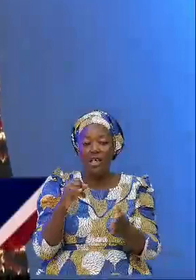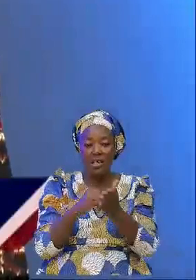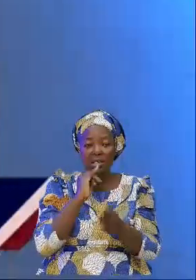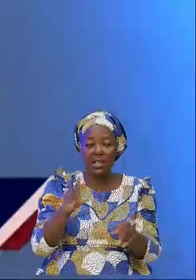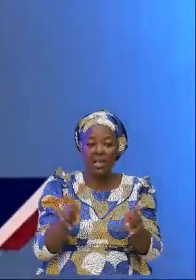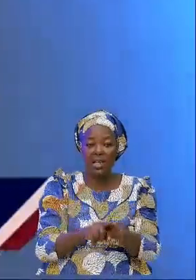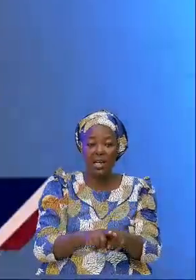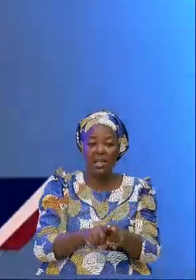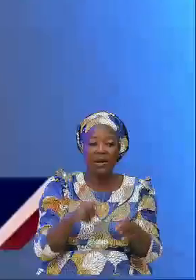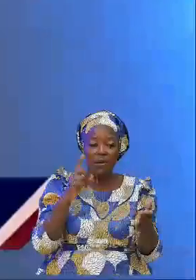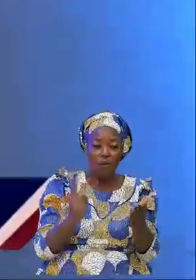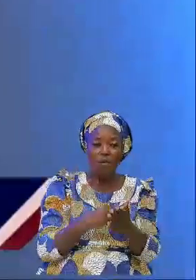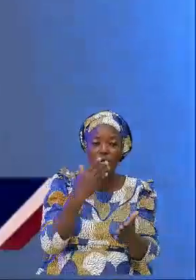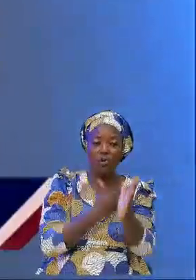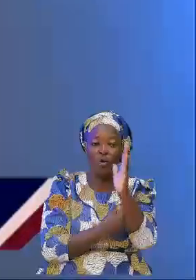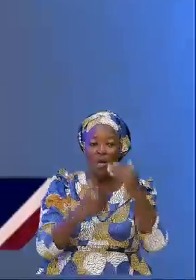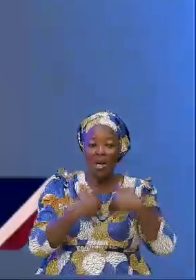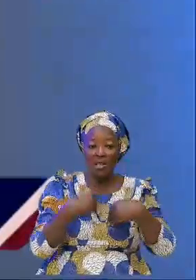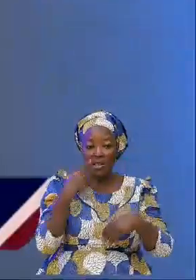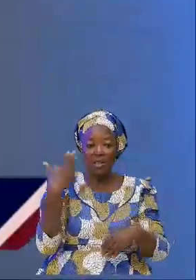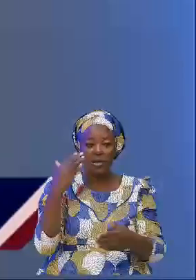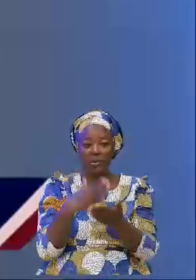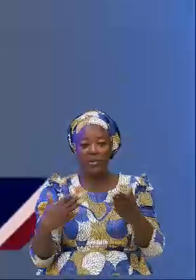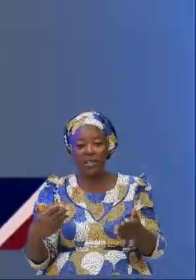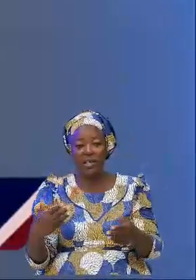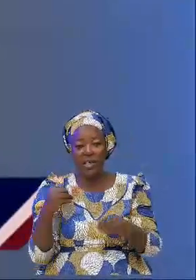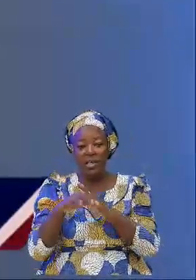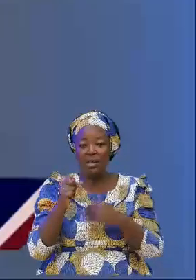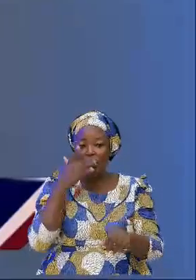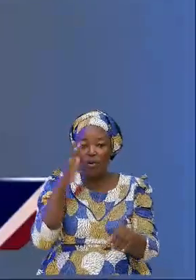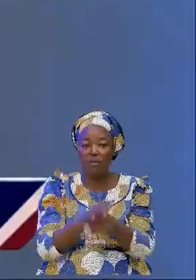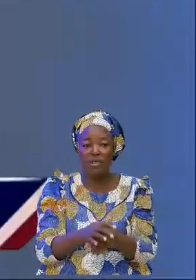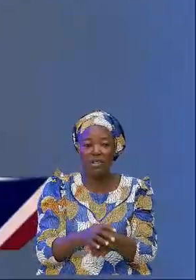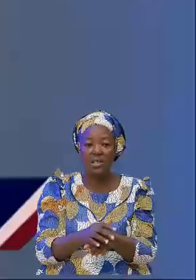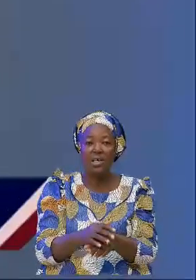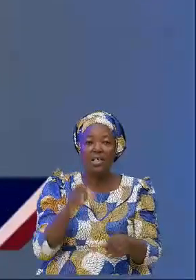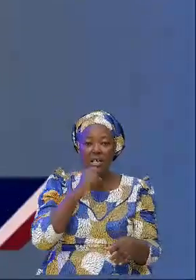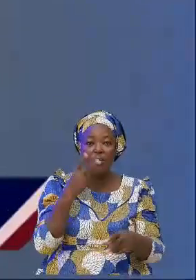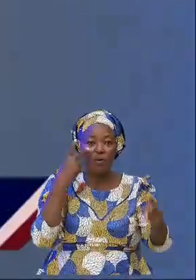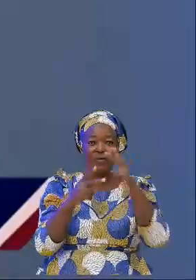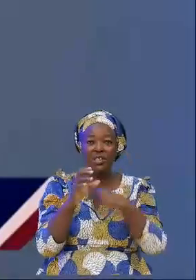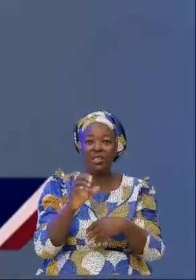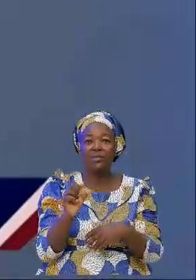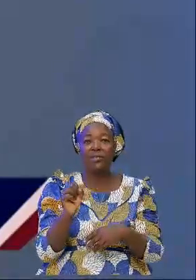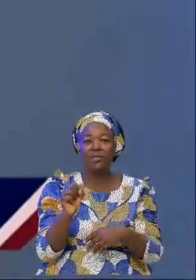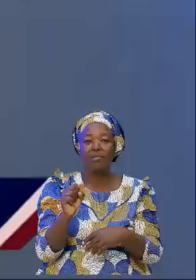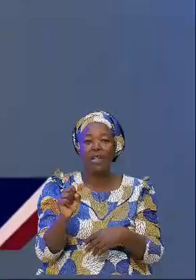declares. It's like a decree. Once God has said something in a